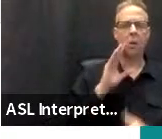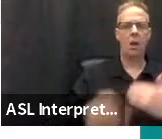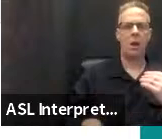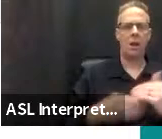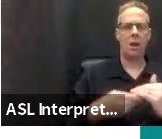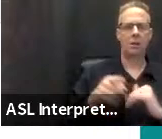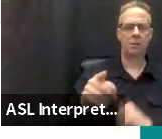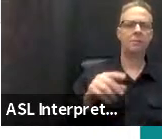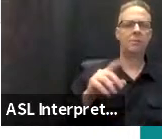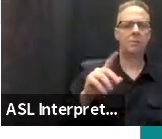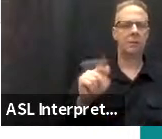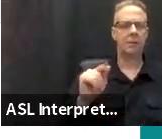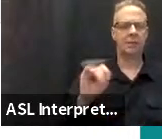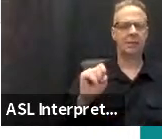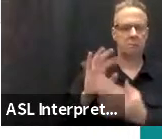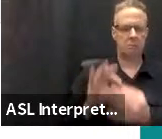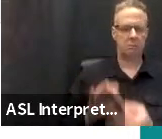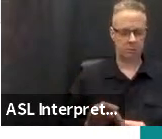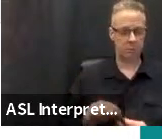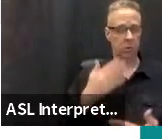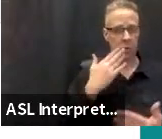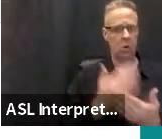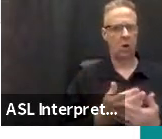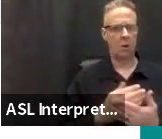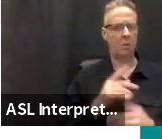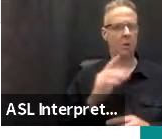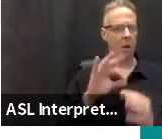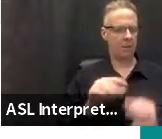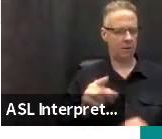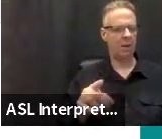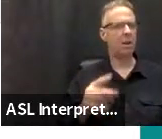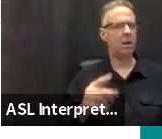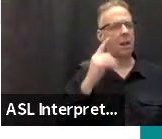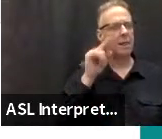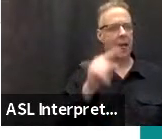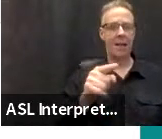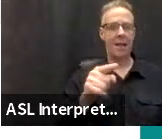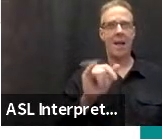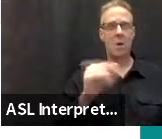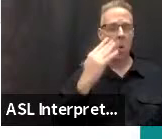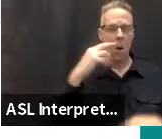think great comment, Mark. Think about this as just a puzzle piece.